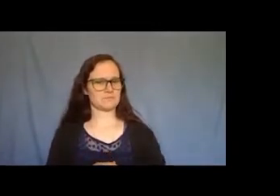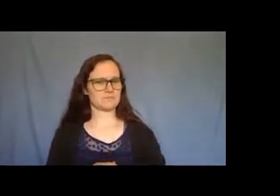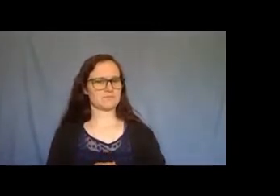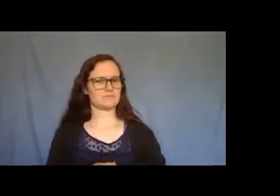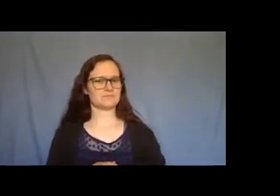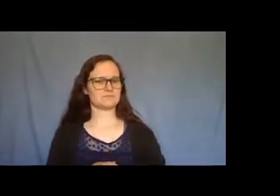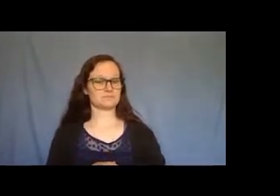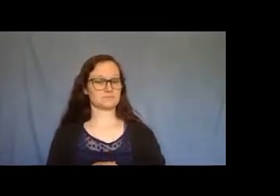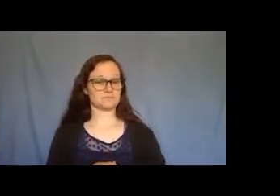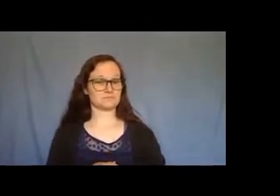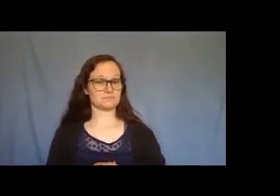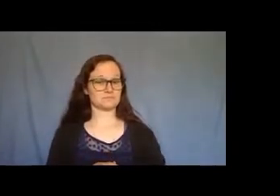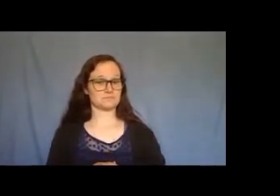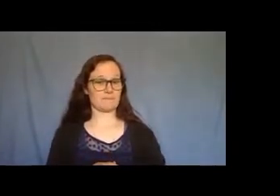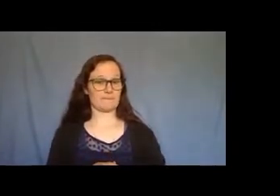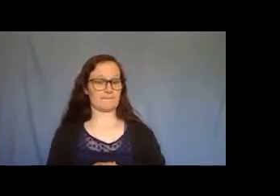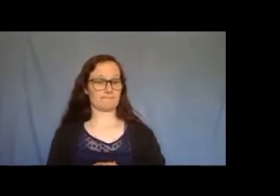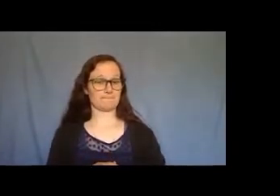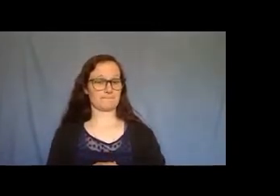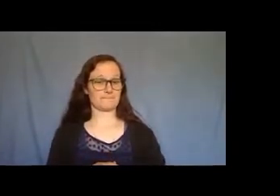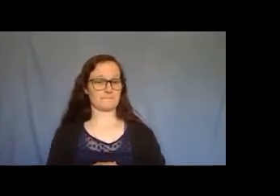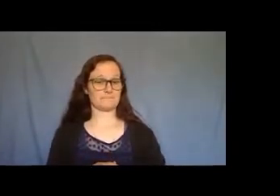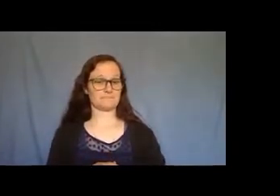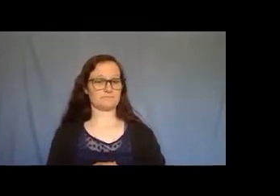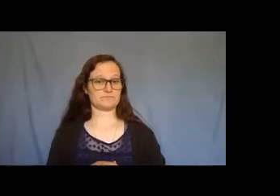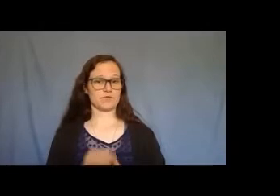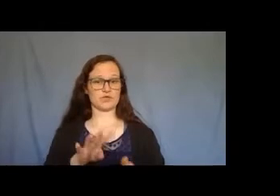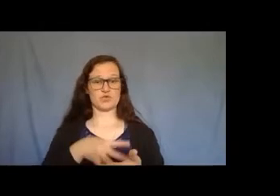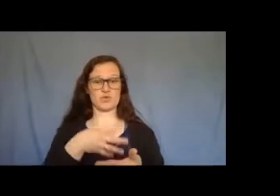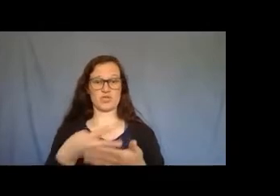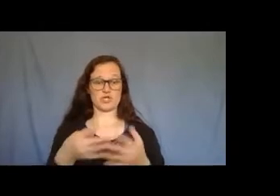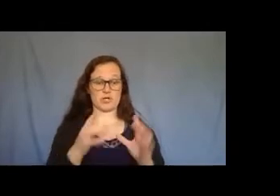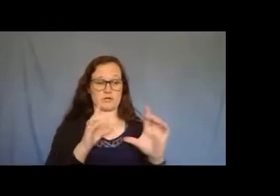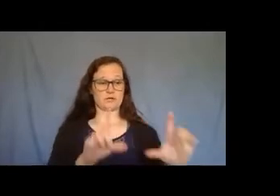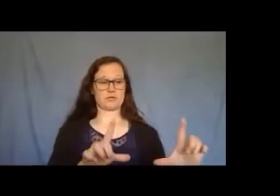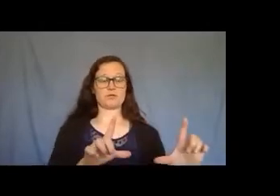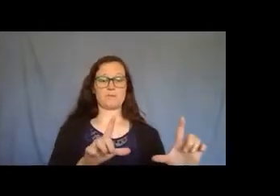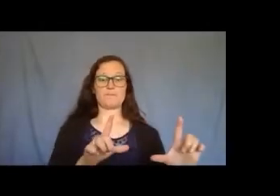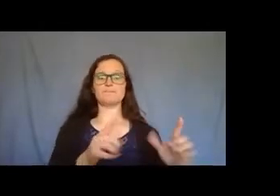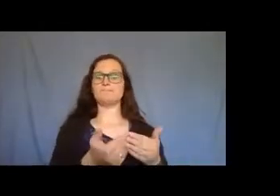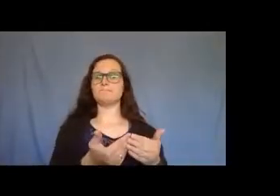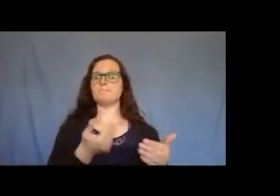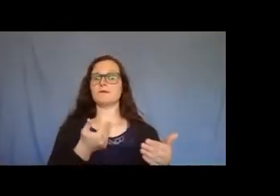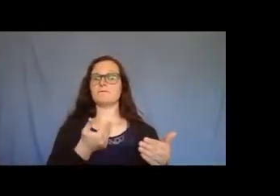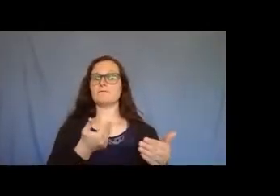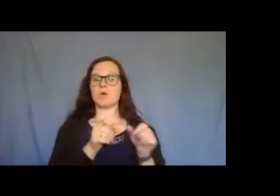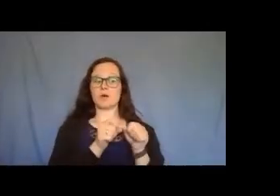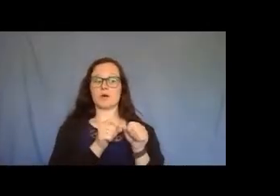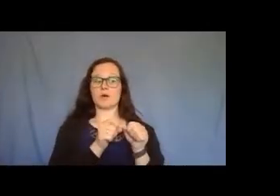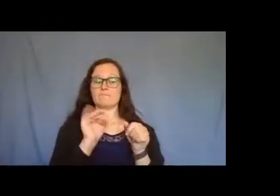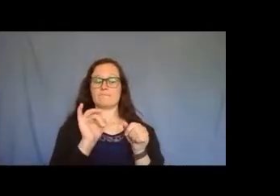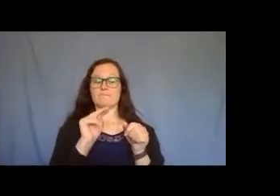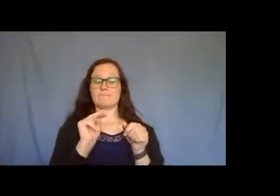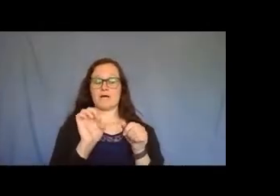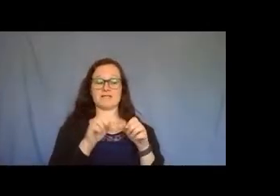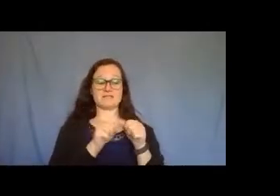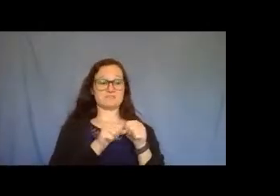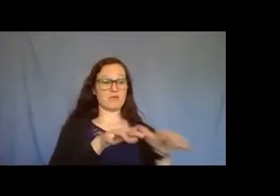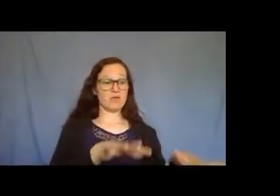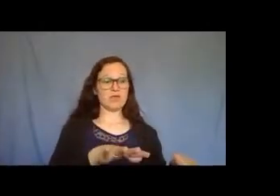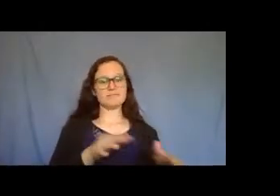So the first is just to plot the pre-Gold King and post-Gold King results against each other and do